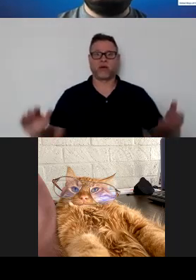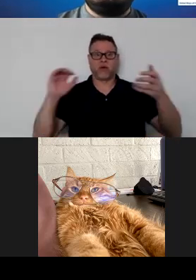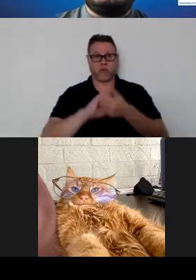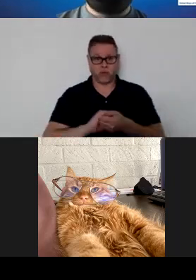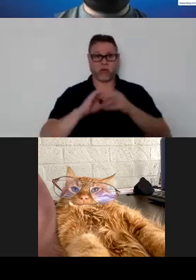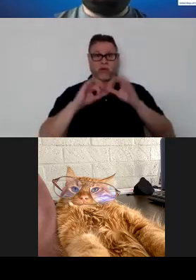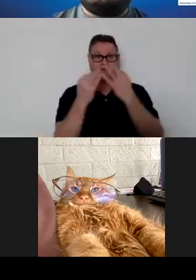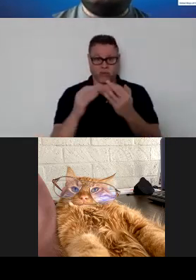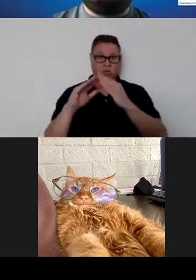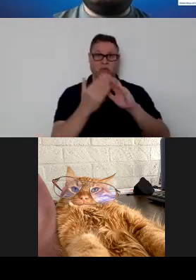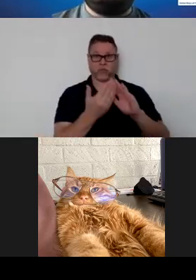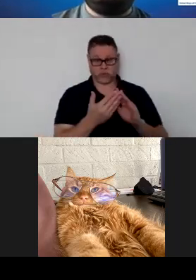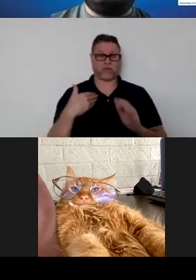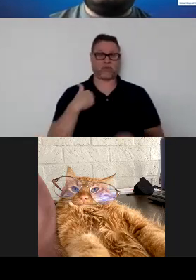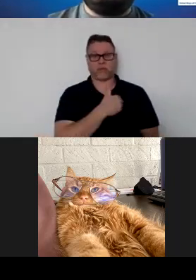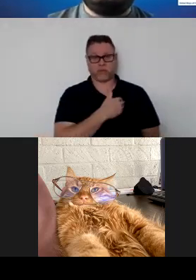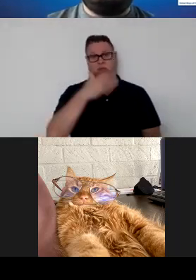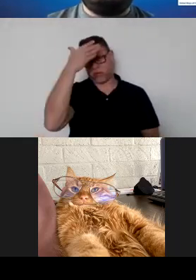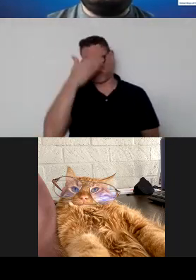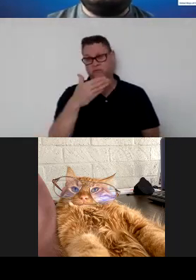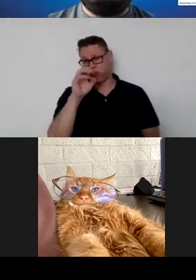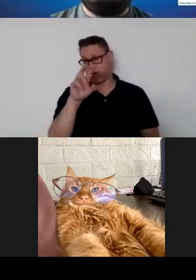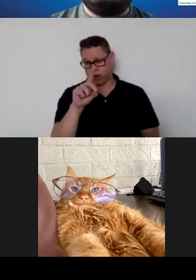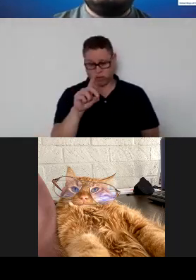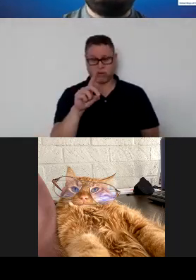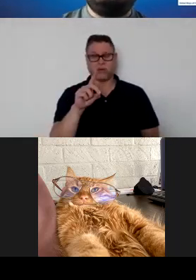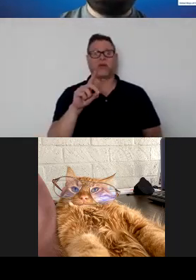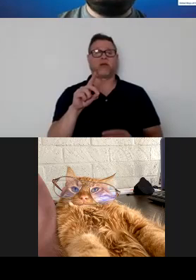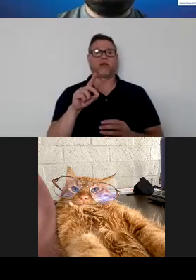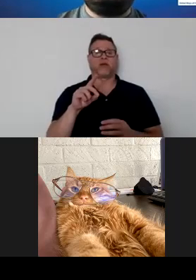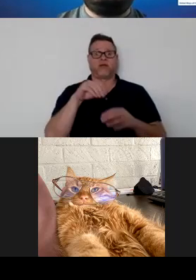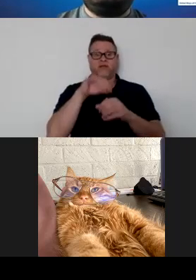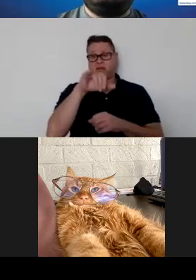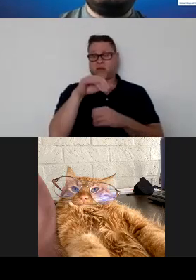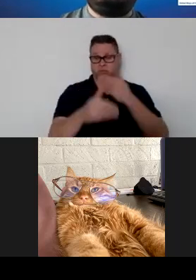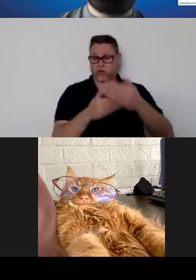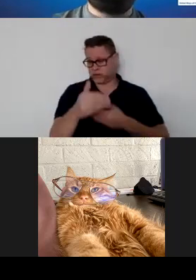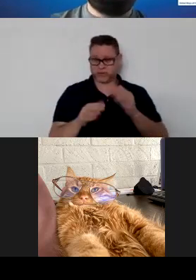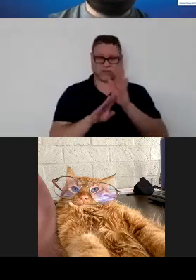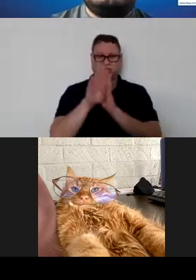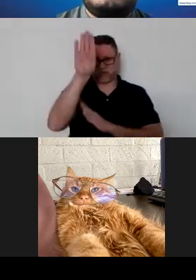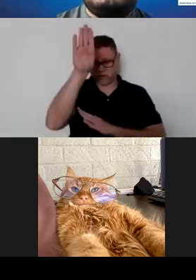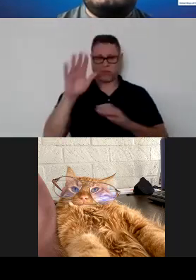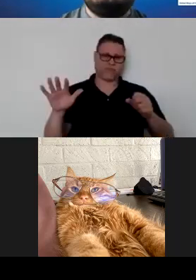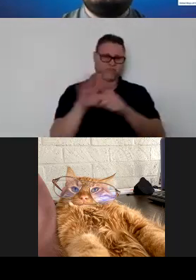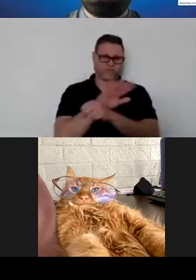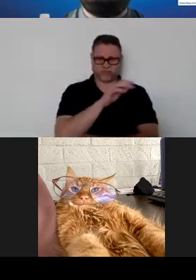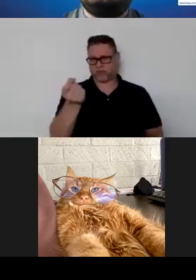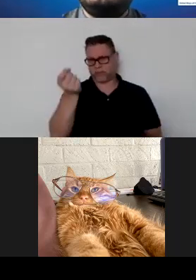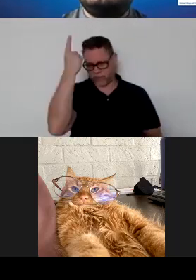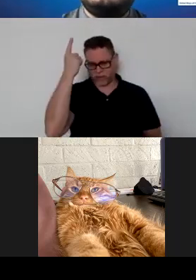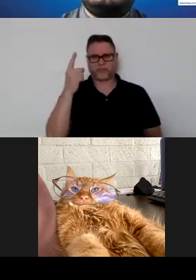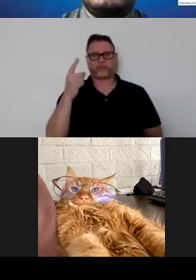members on the front end of community school models implementation process is really critical to developing the full understanding of